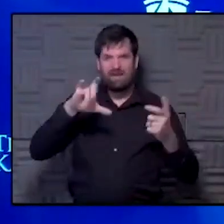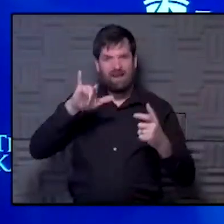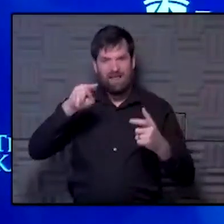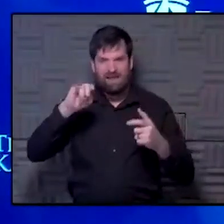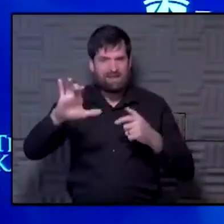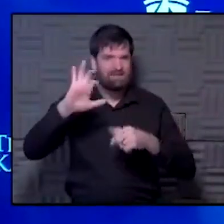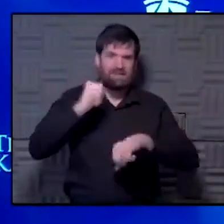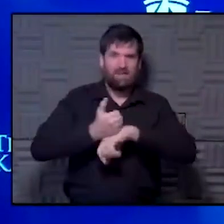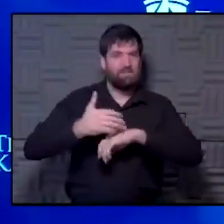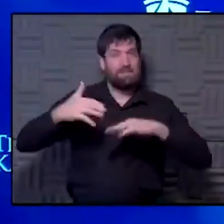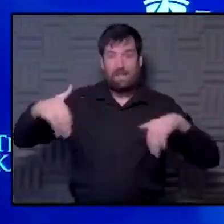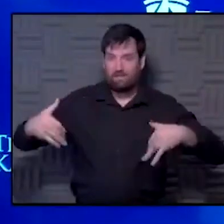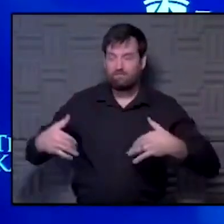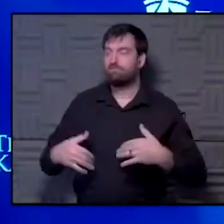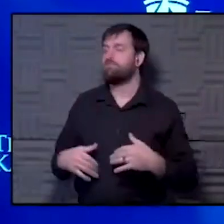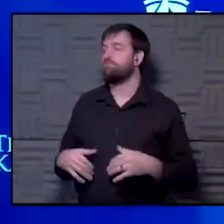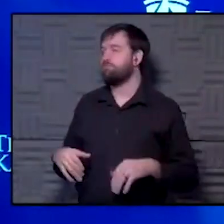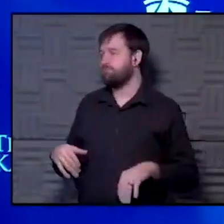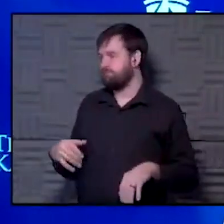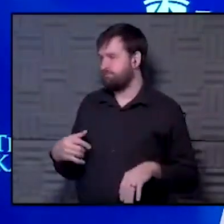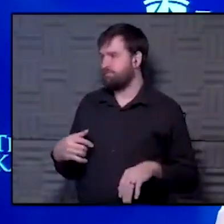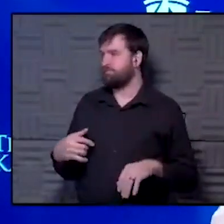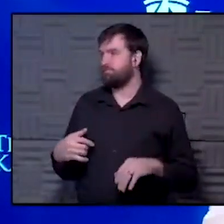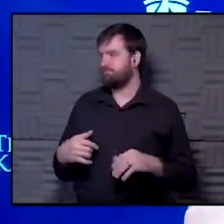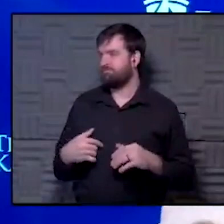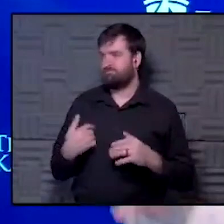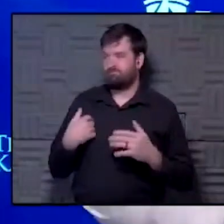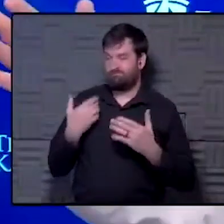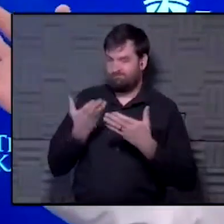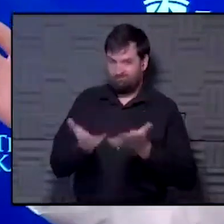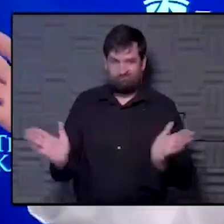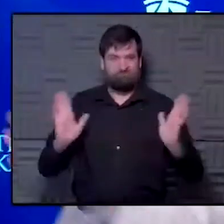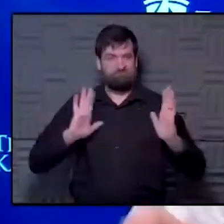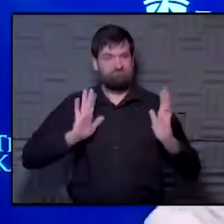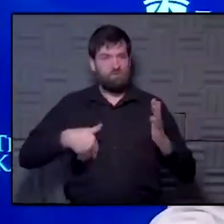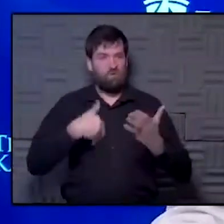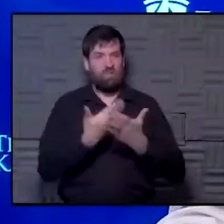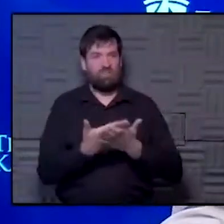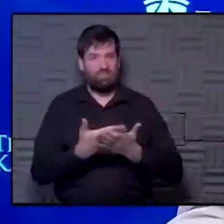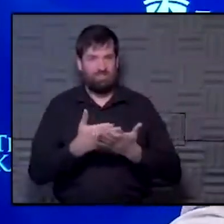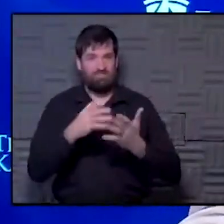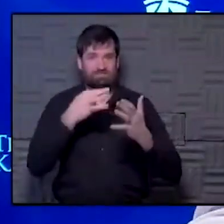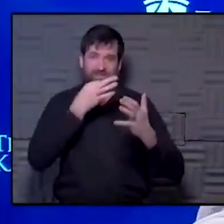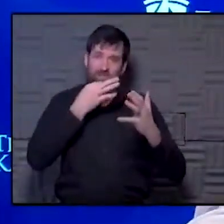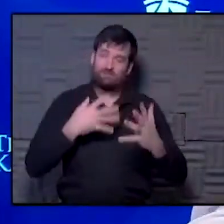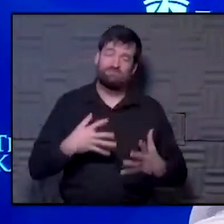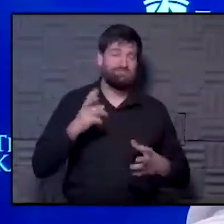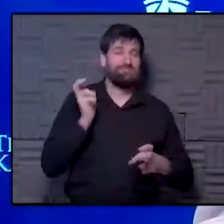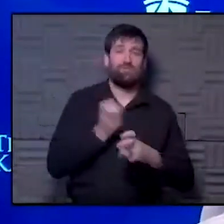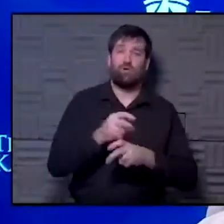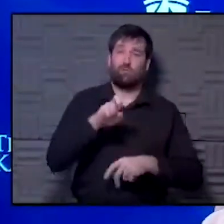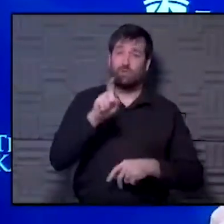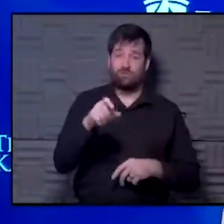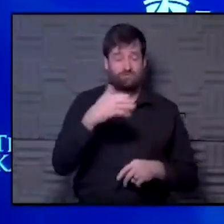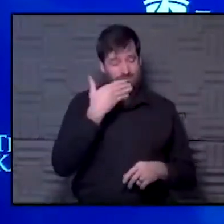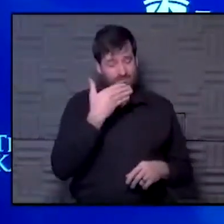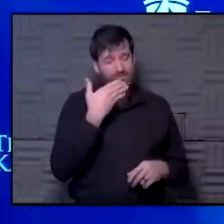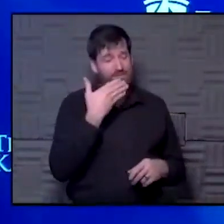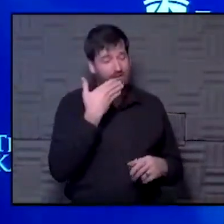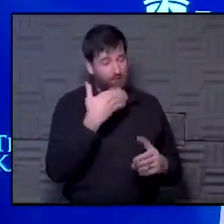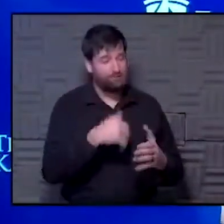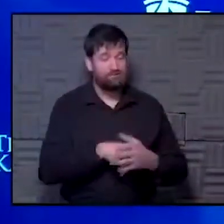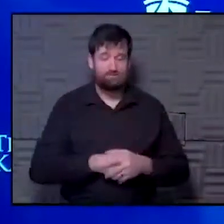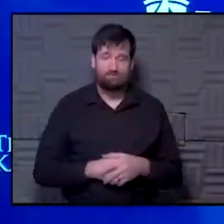yet? Yeah, so here's I'm going to turn to all of our experts around this because this is the hard question of the day. Thank you for asking it,